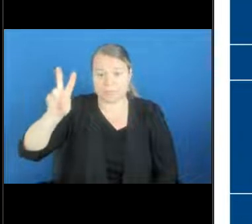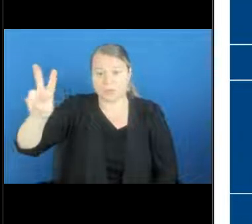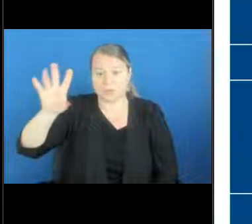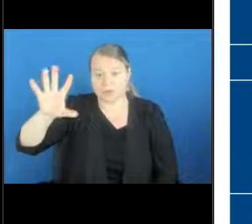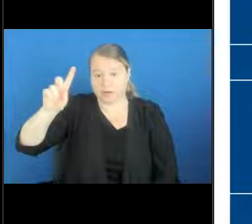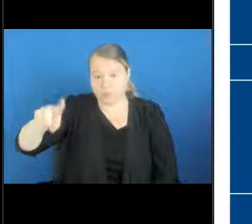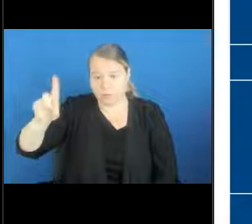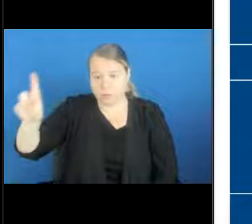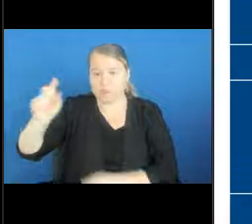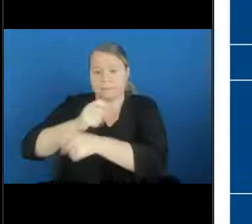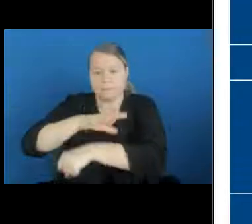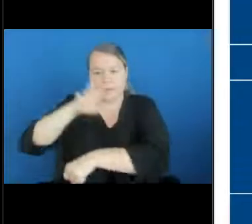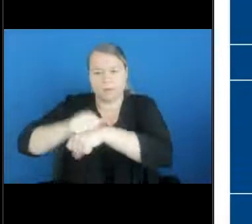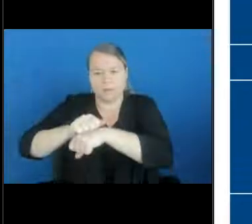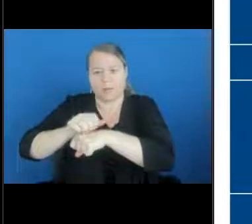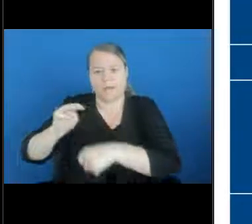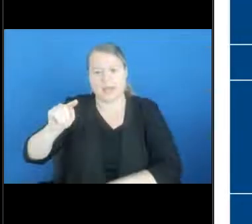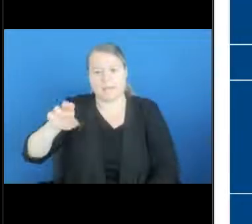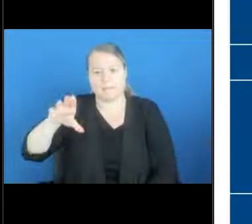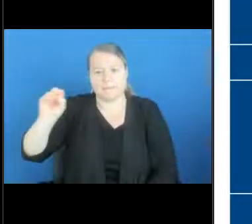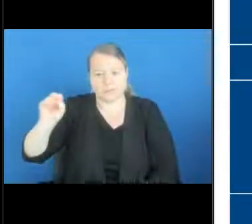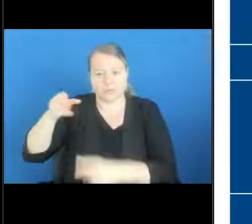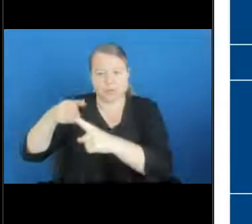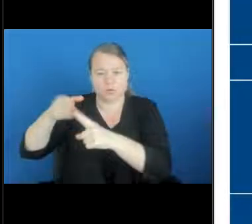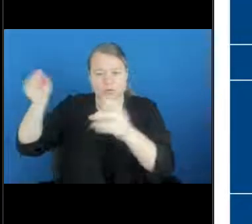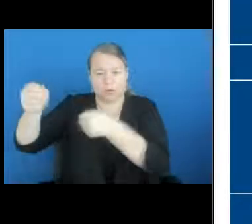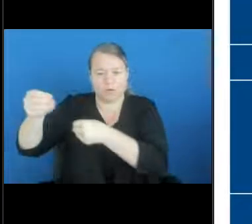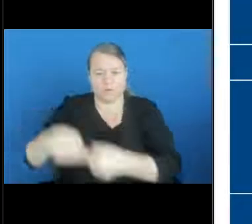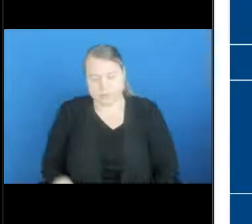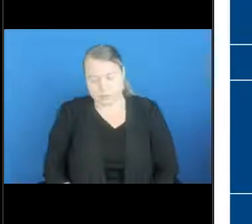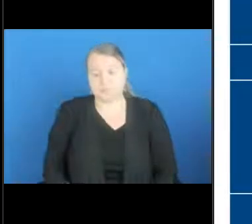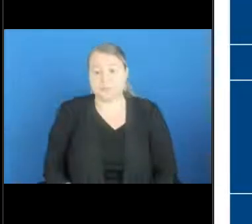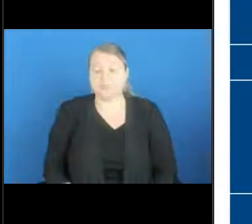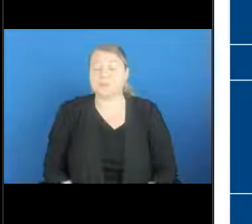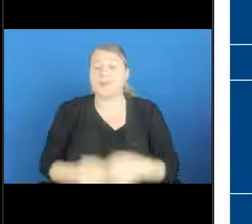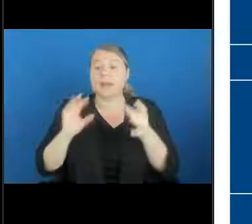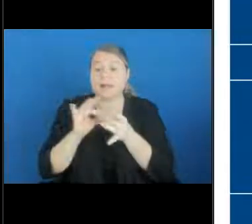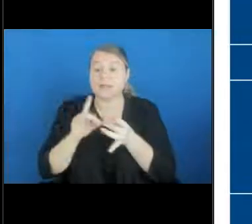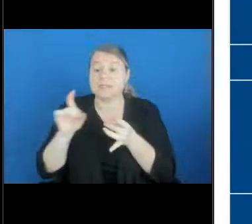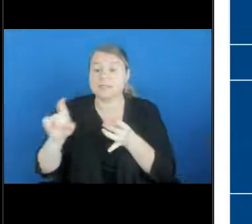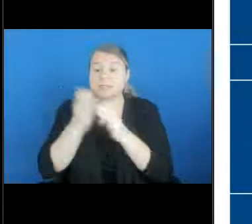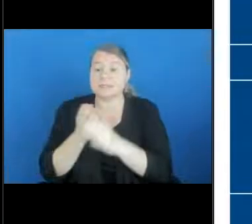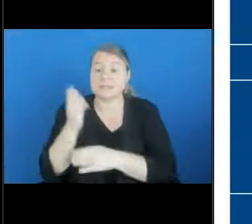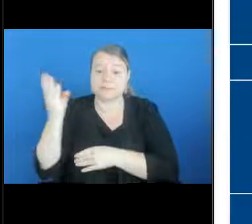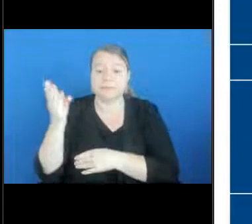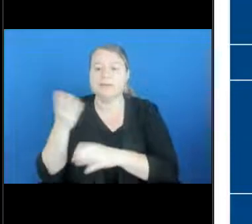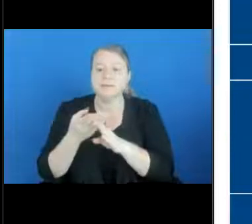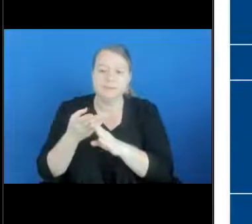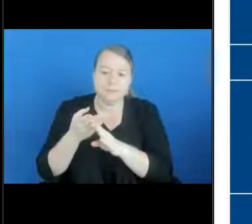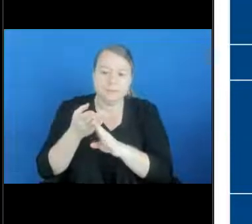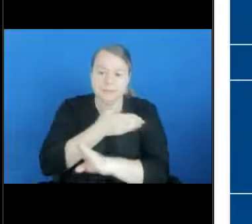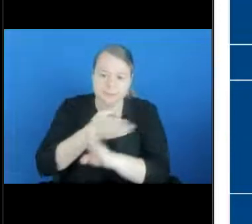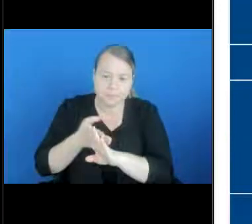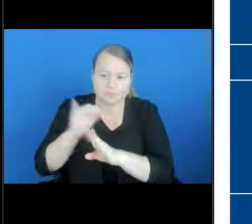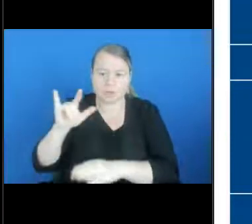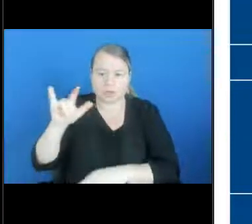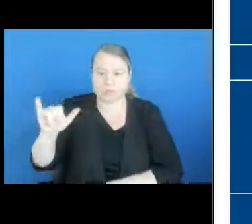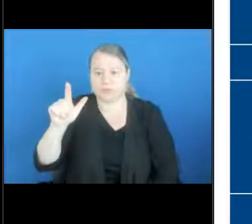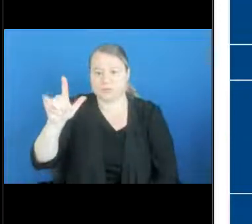202-962-2511 to make an appointment at Metro's office. Comments need to be submitted by July 29th,